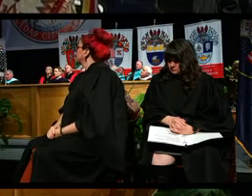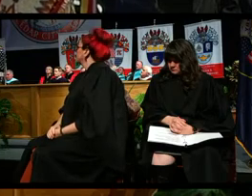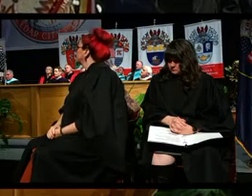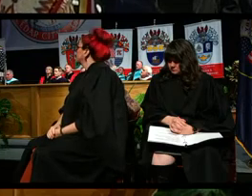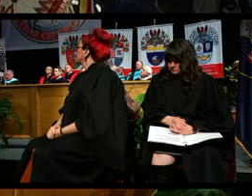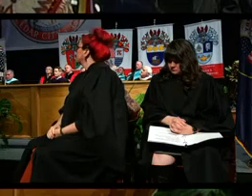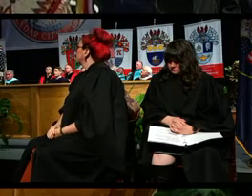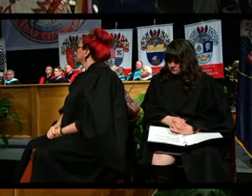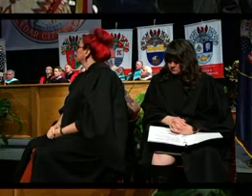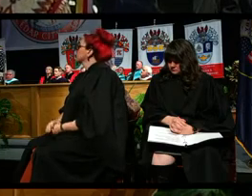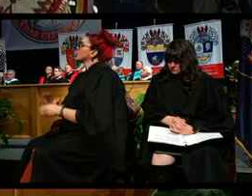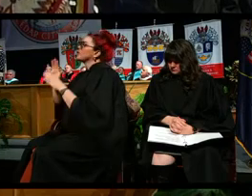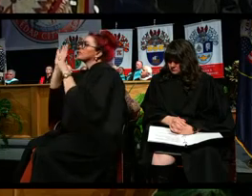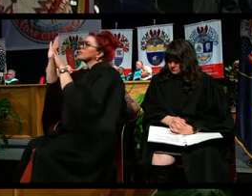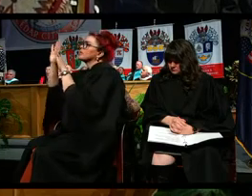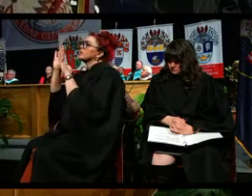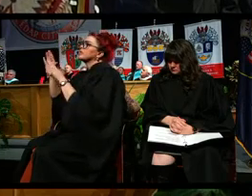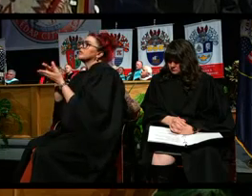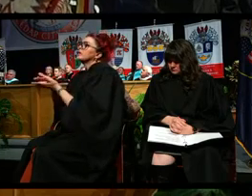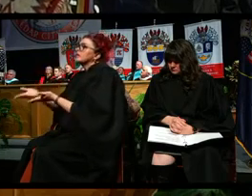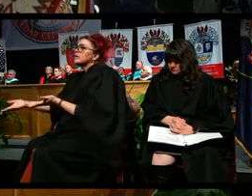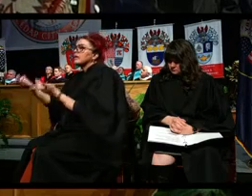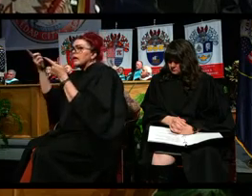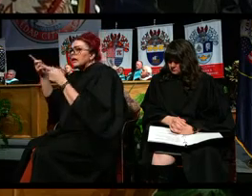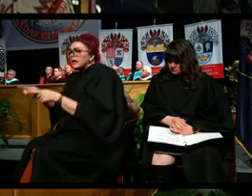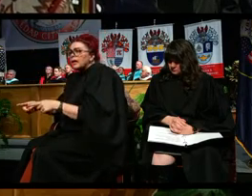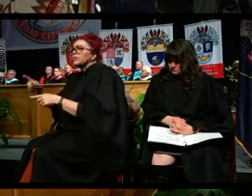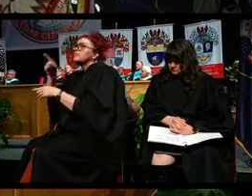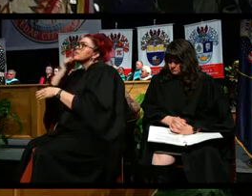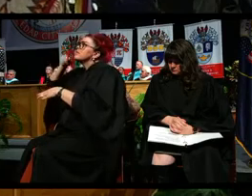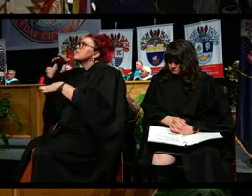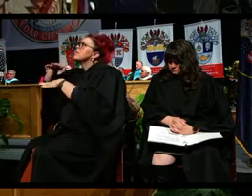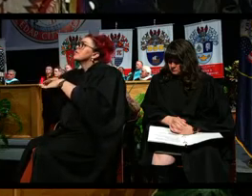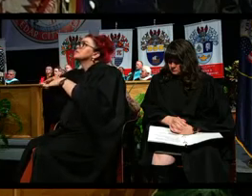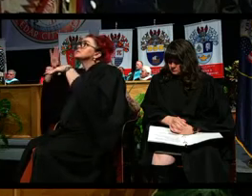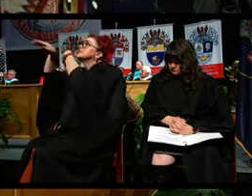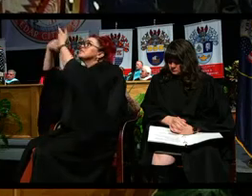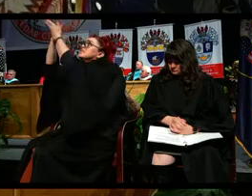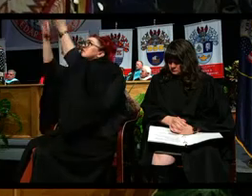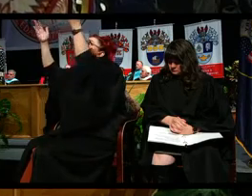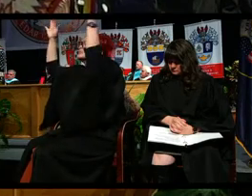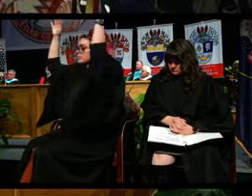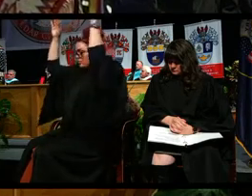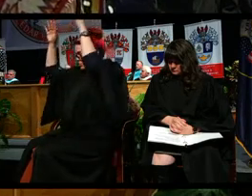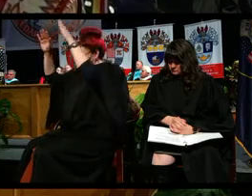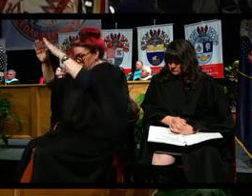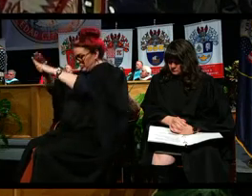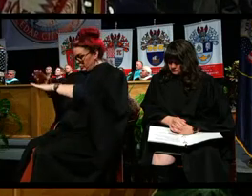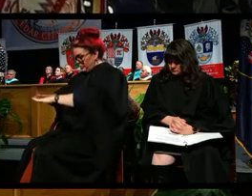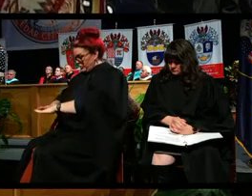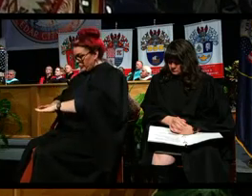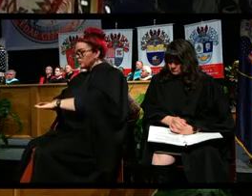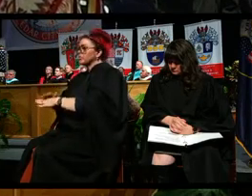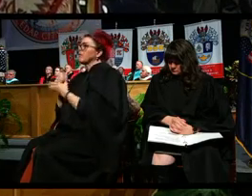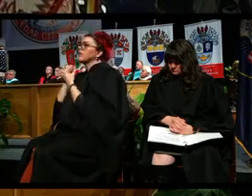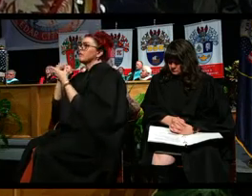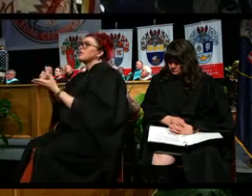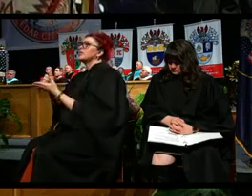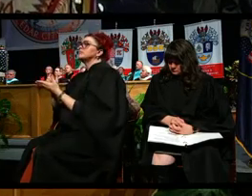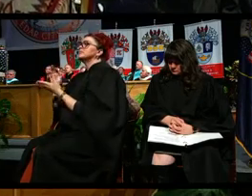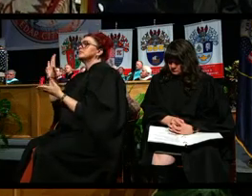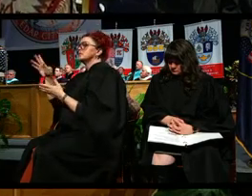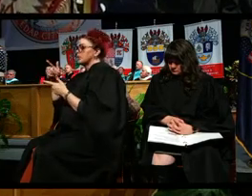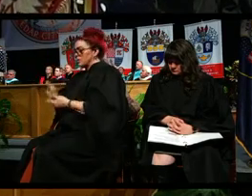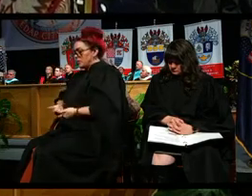Remarkable things will happen with the blessings from everything above us. Help her in her life with these